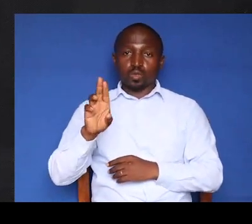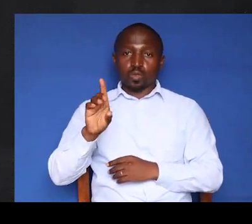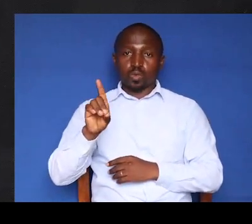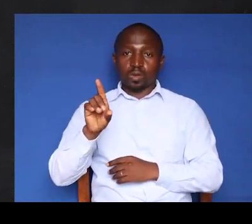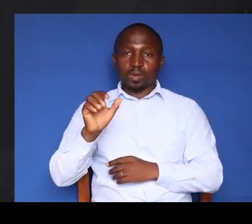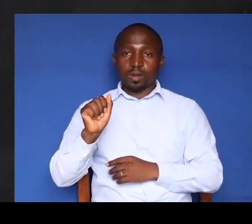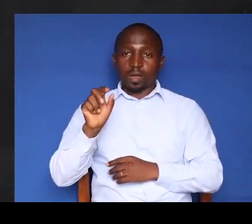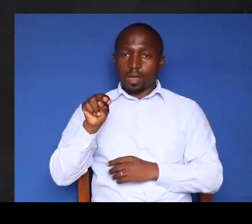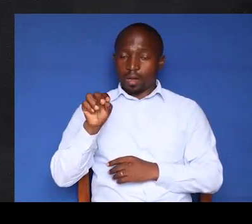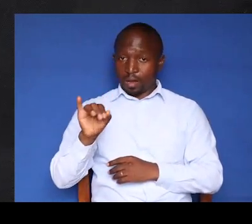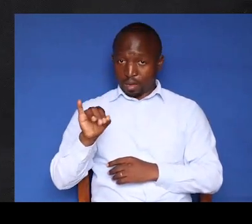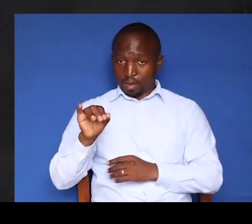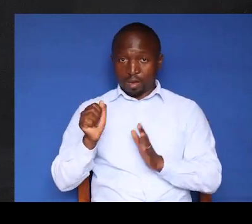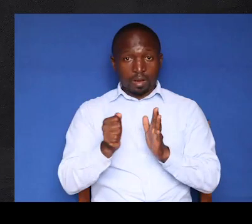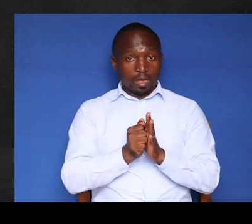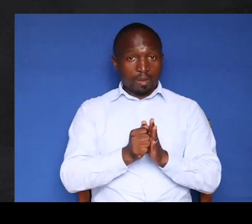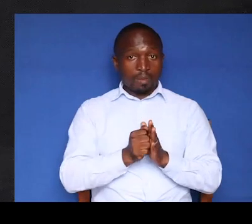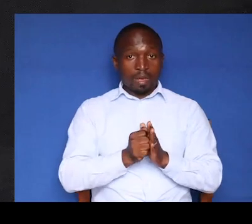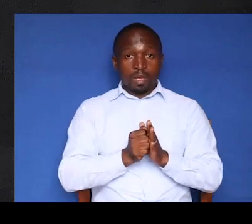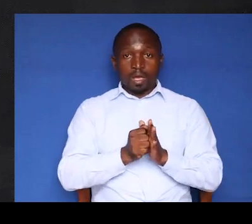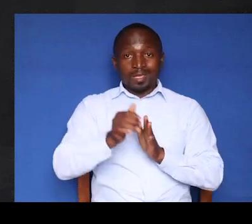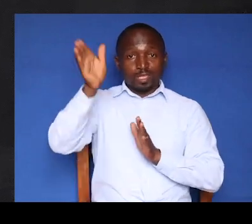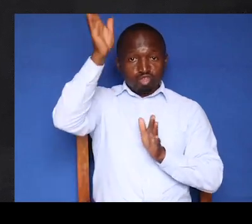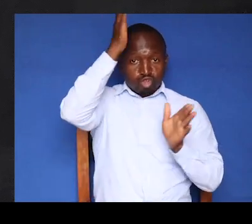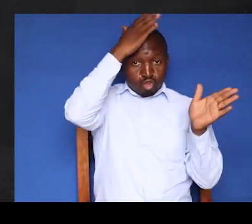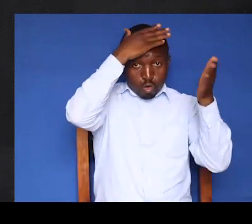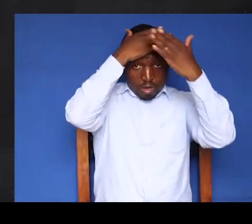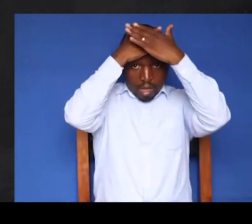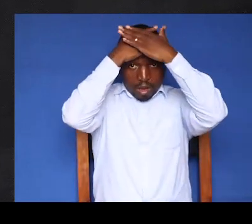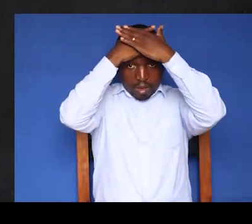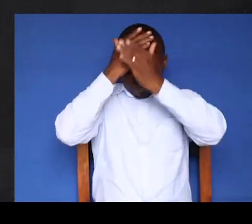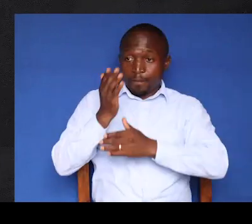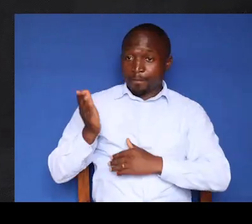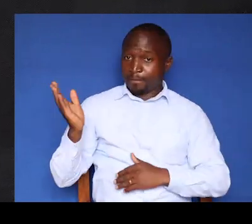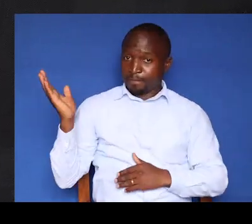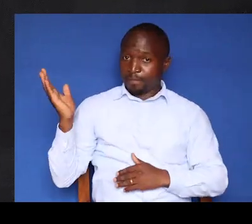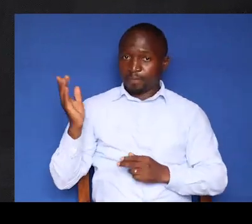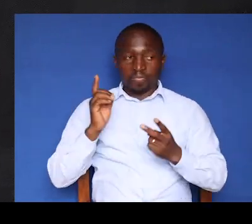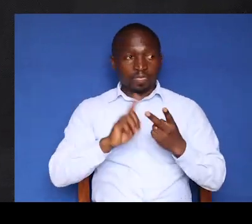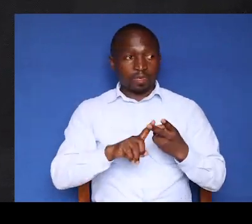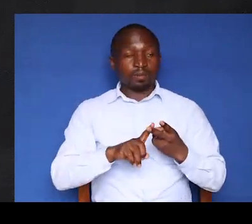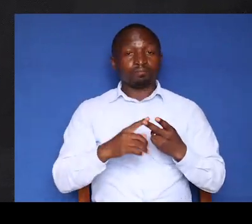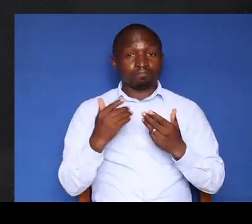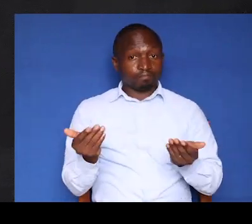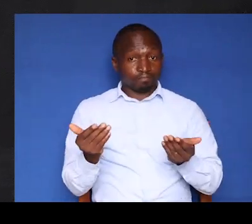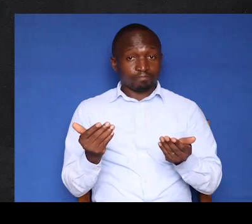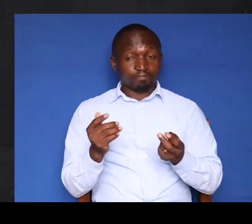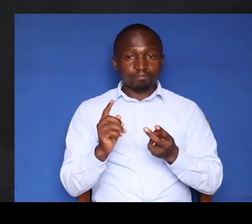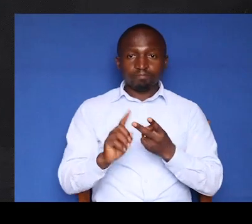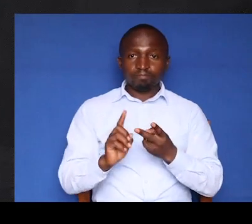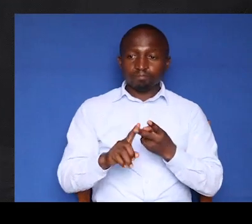The construction of the dams for irrigation purpose consider the flood pattern of